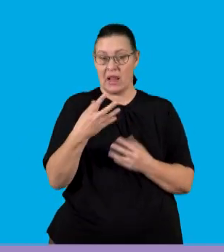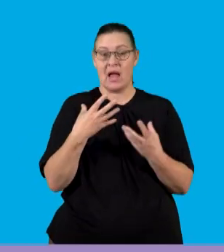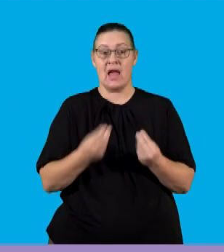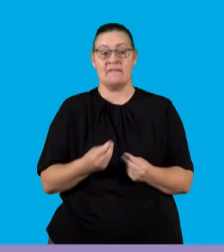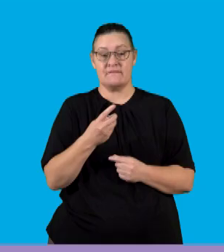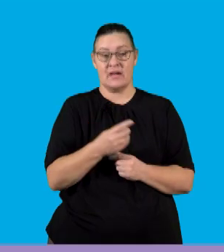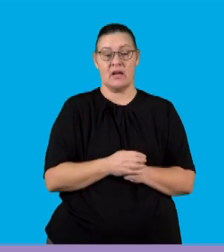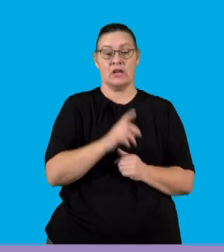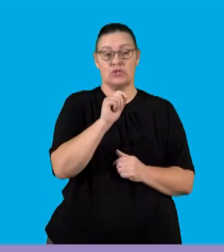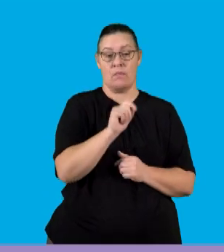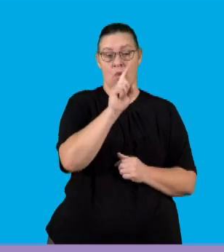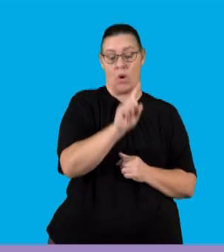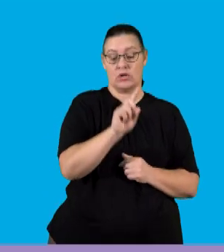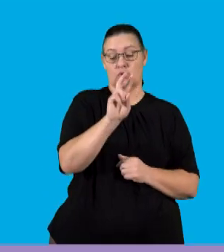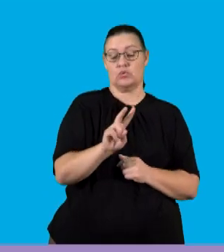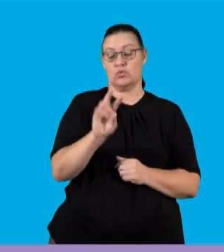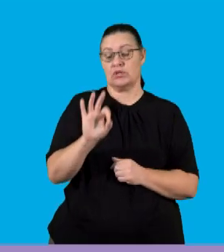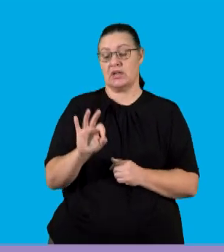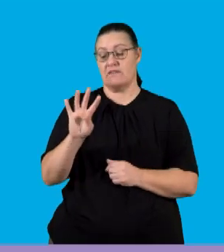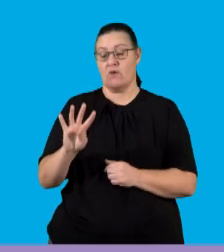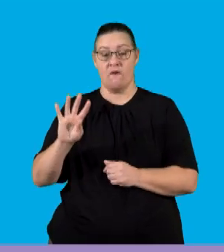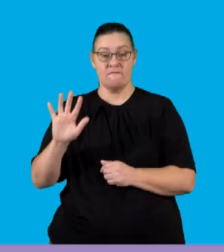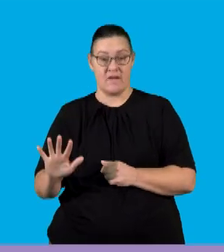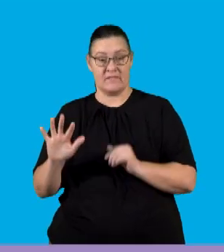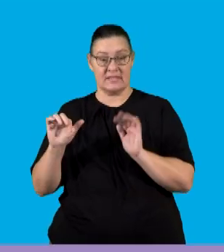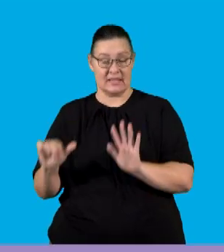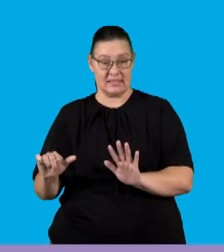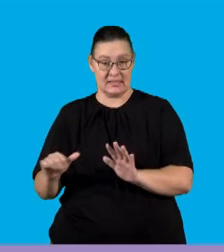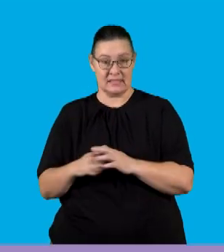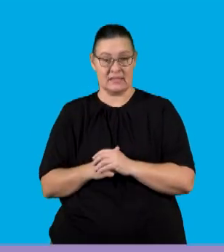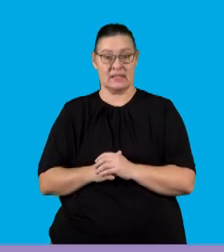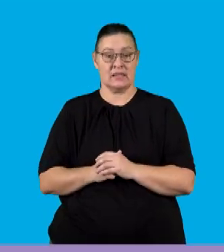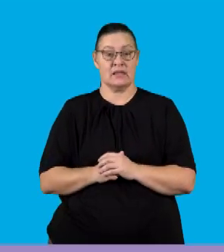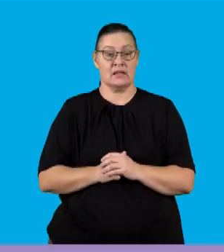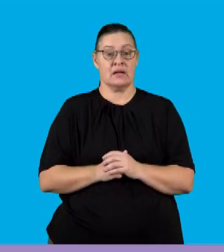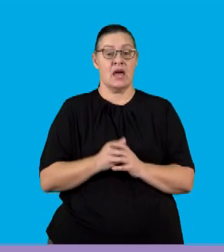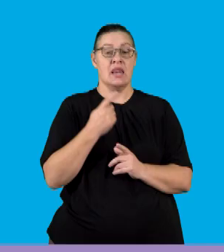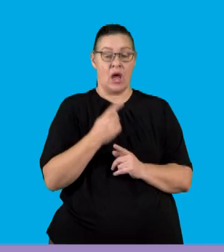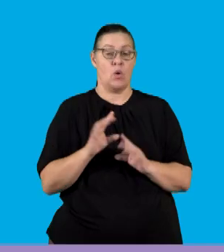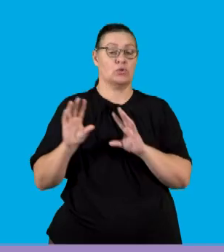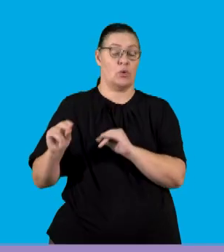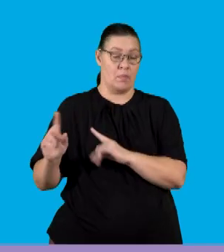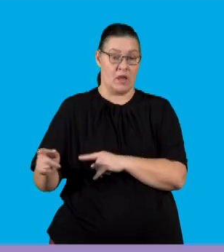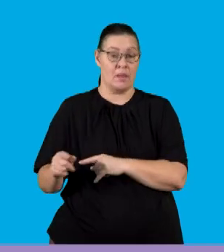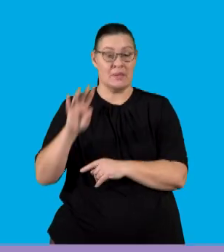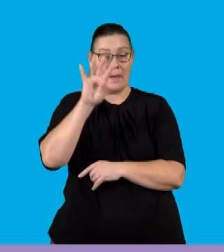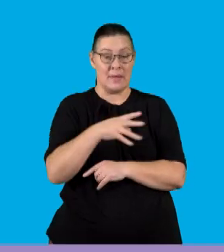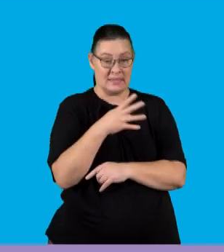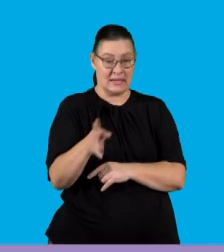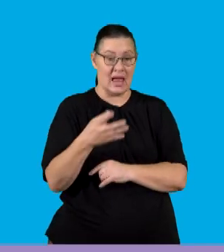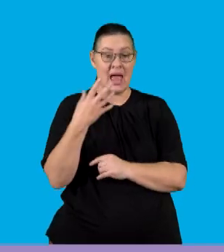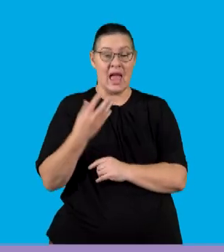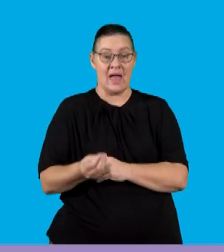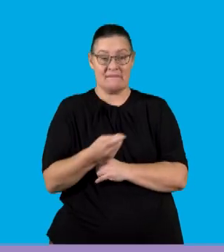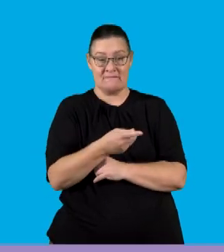got the term number, which is term number 1, 2, 3, 4, 5, and 6. That's where we are going to stop. But as shown in our pattern,